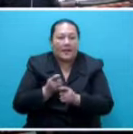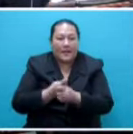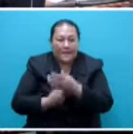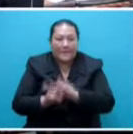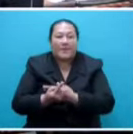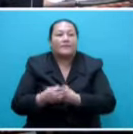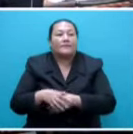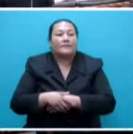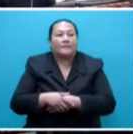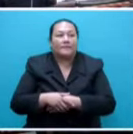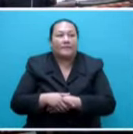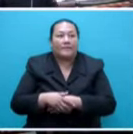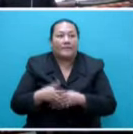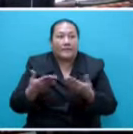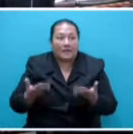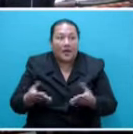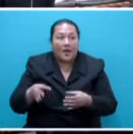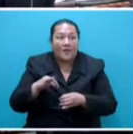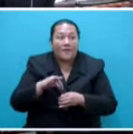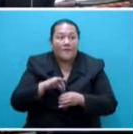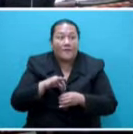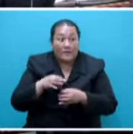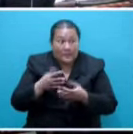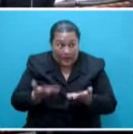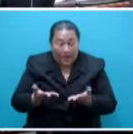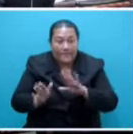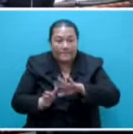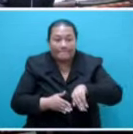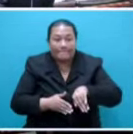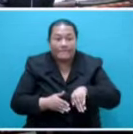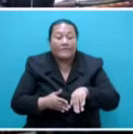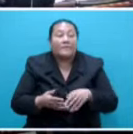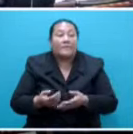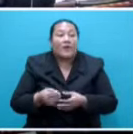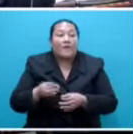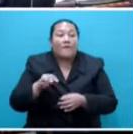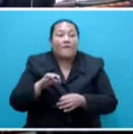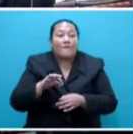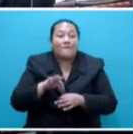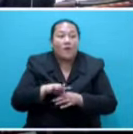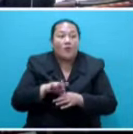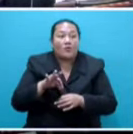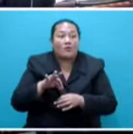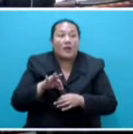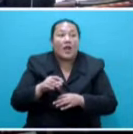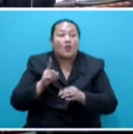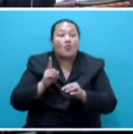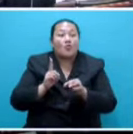will now vote on the question. The question is that Parliament